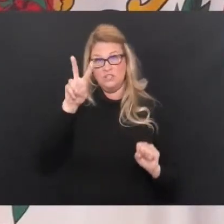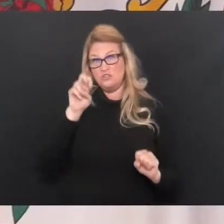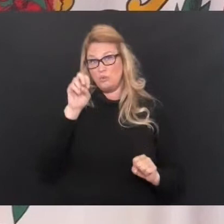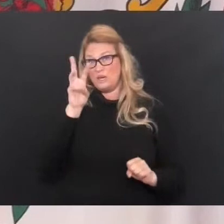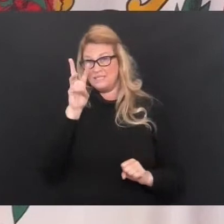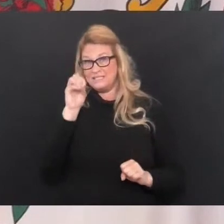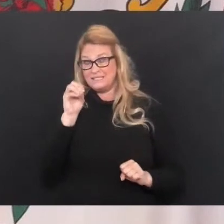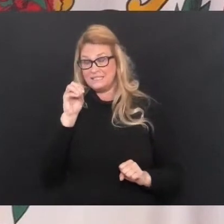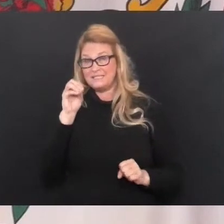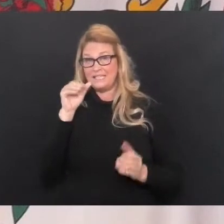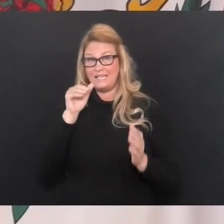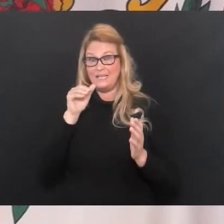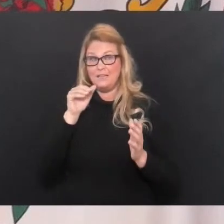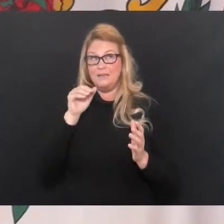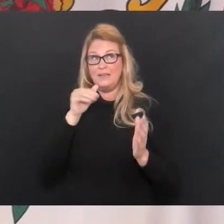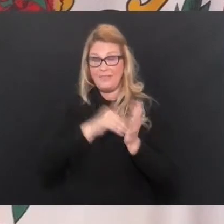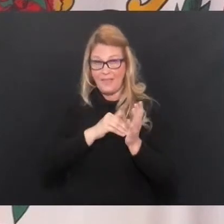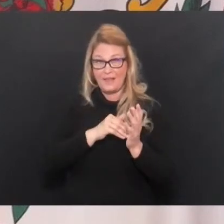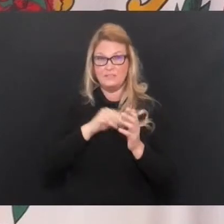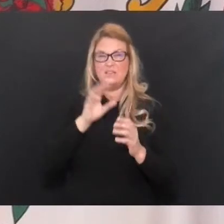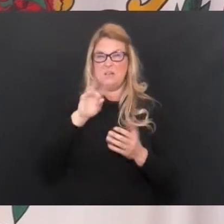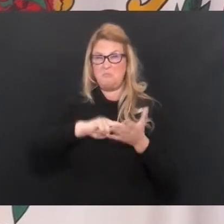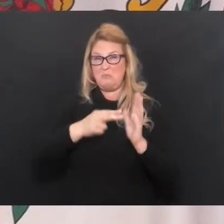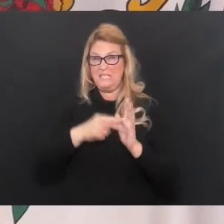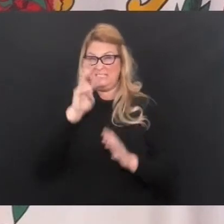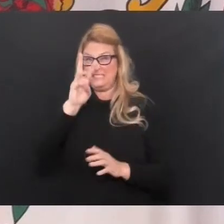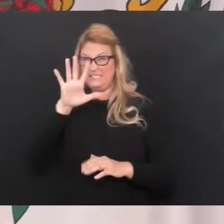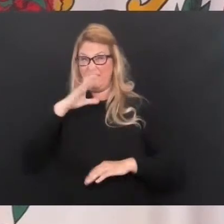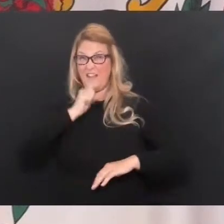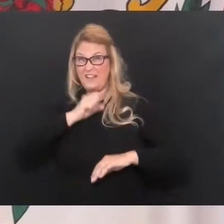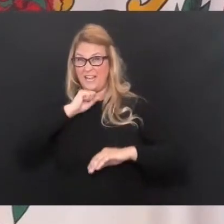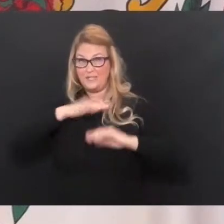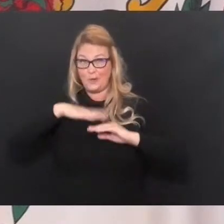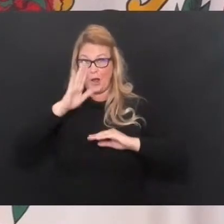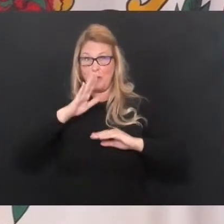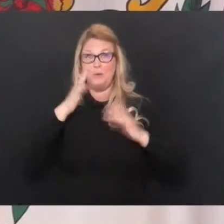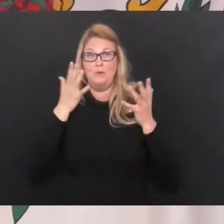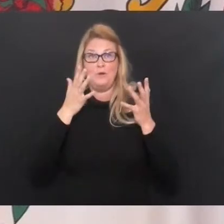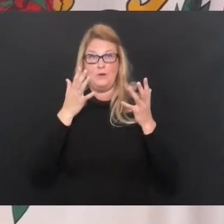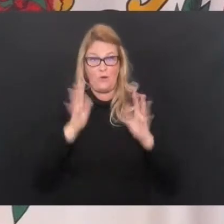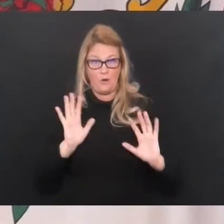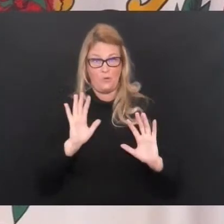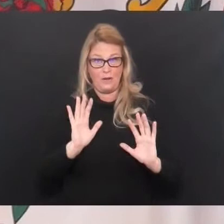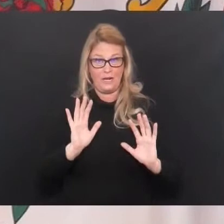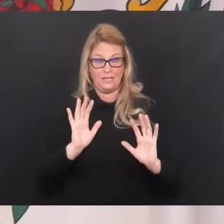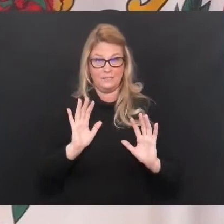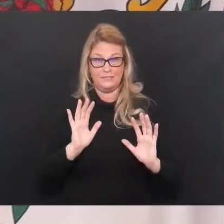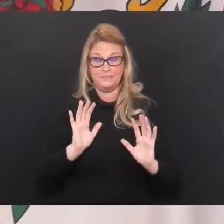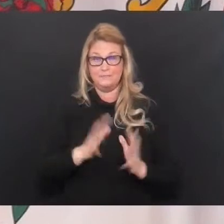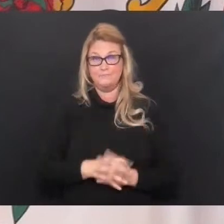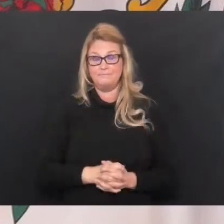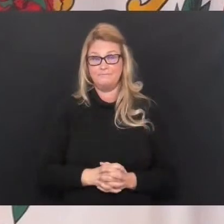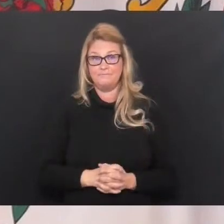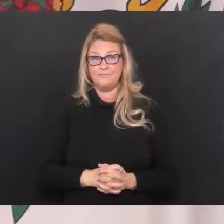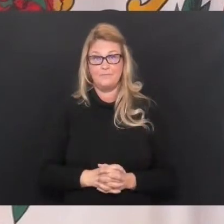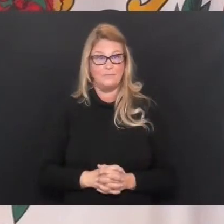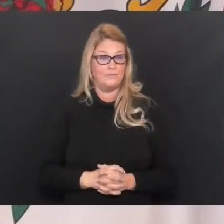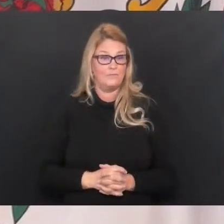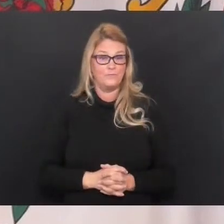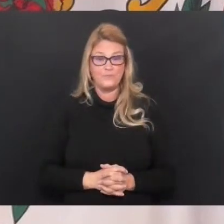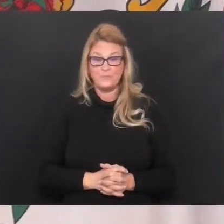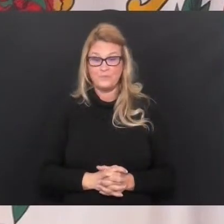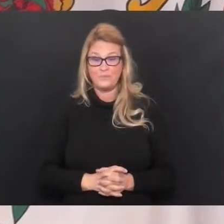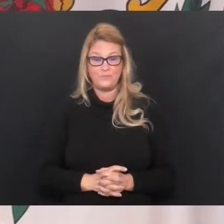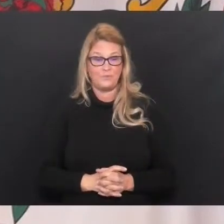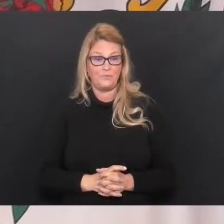adults, people that are 65 years of age and older. You know, no telling how